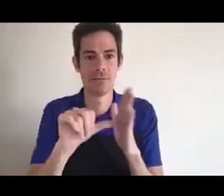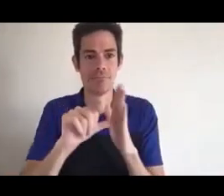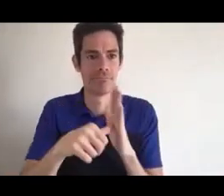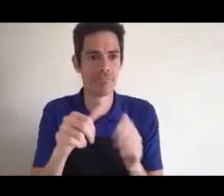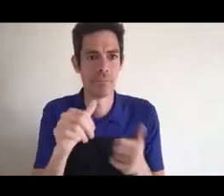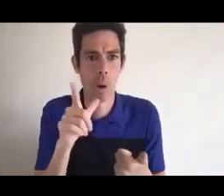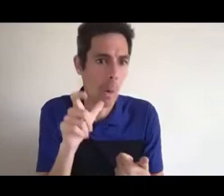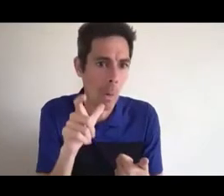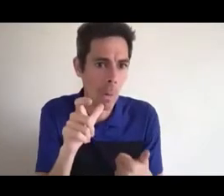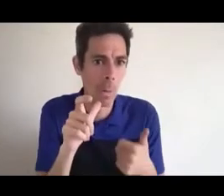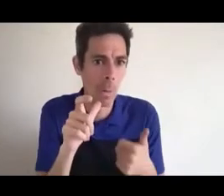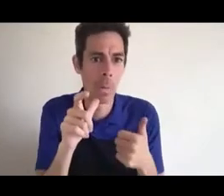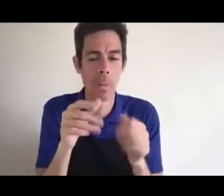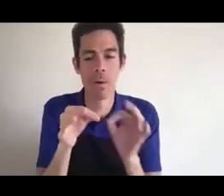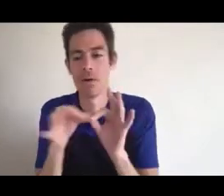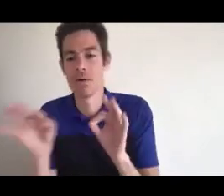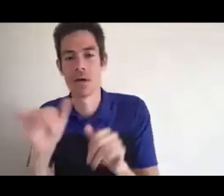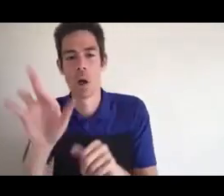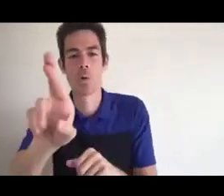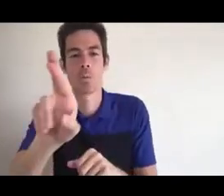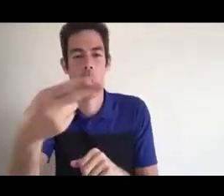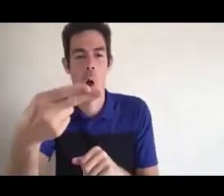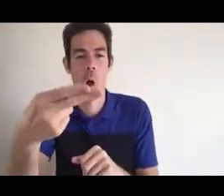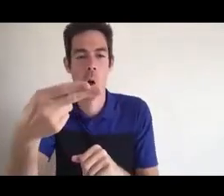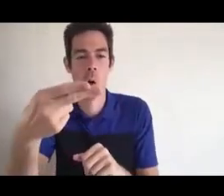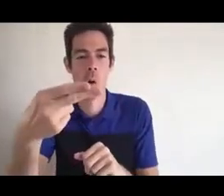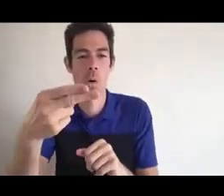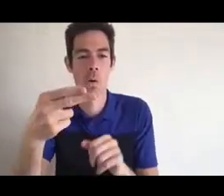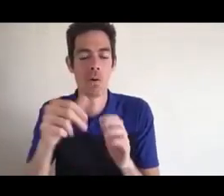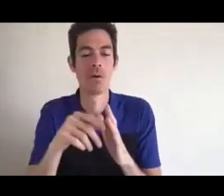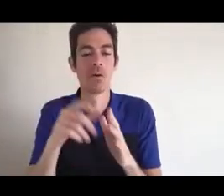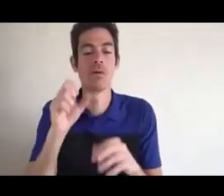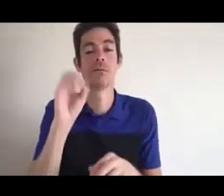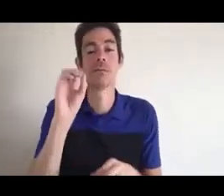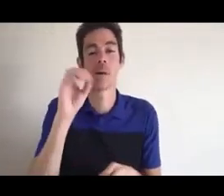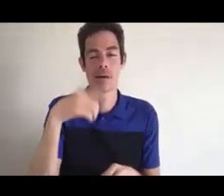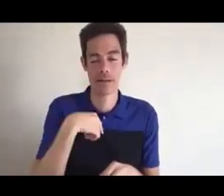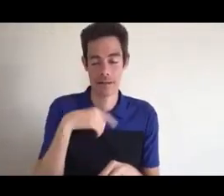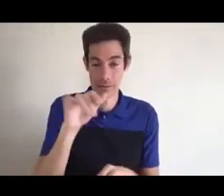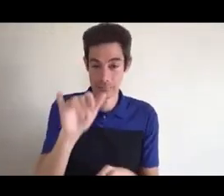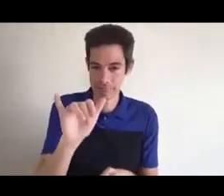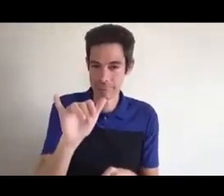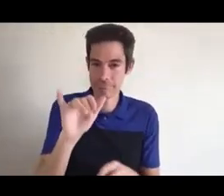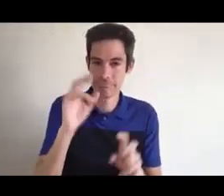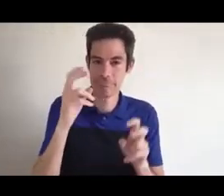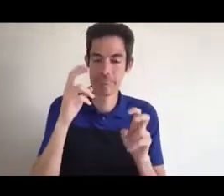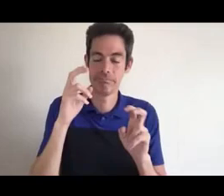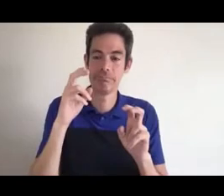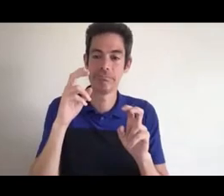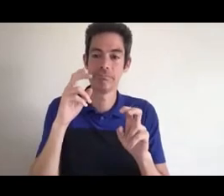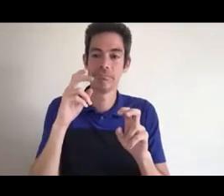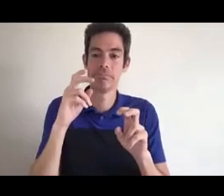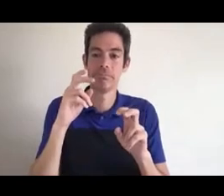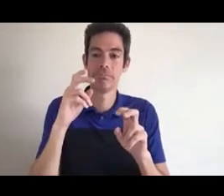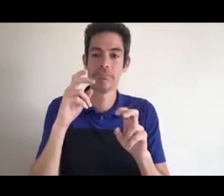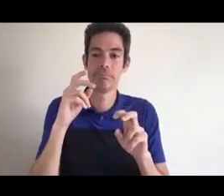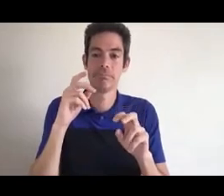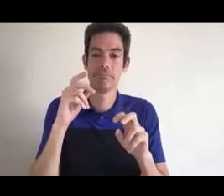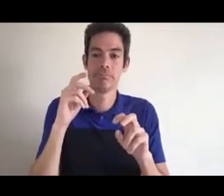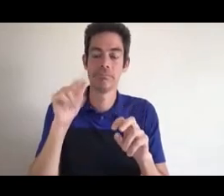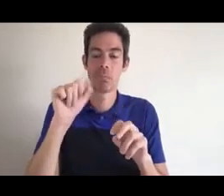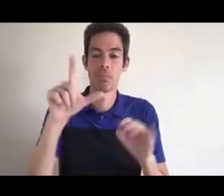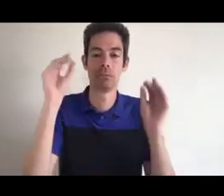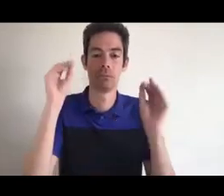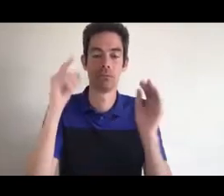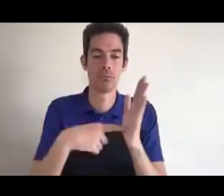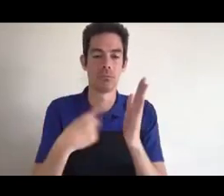when you have a sentence and then you emphasize with who, like the rhetorical question we were talking about earlier, I have noticed